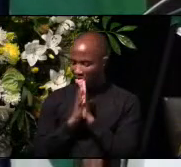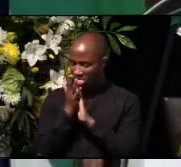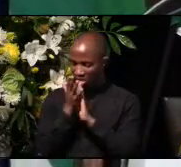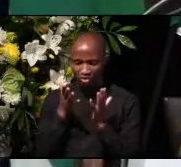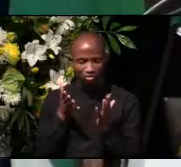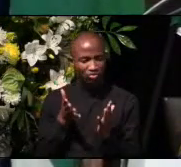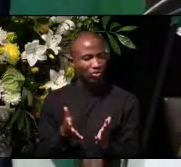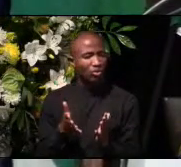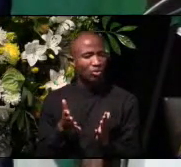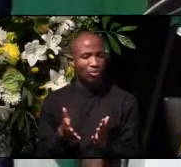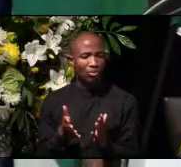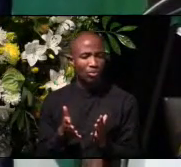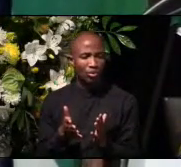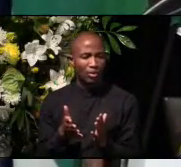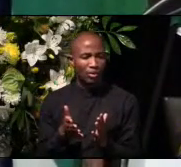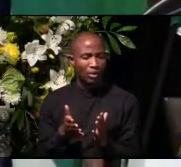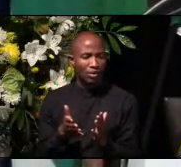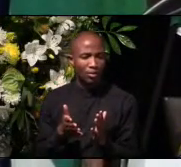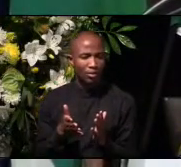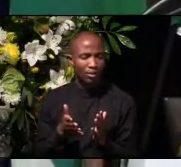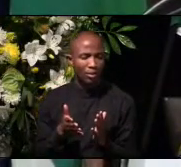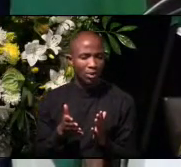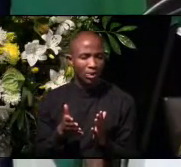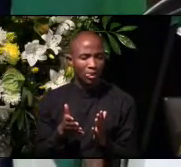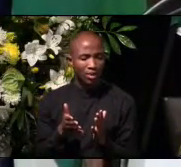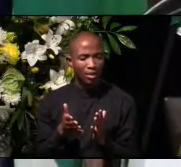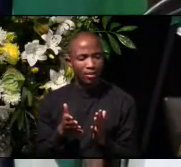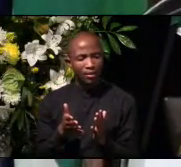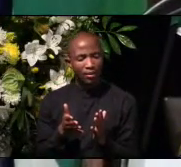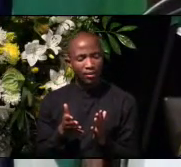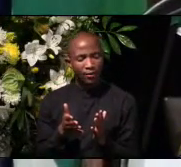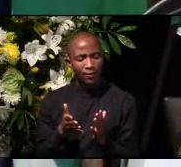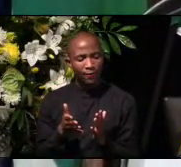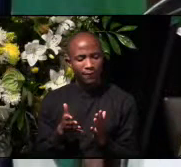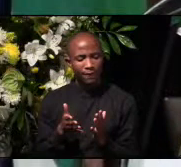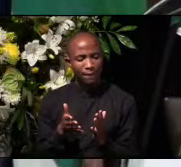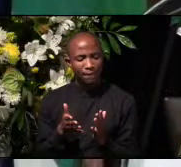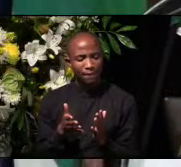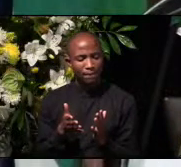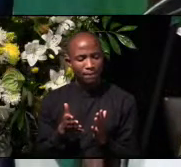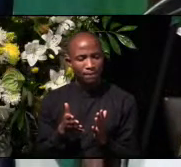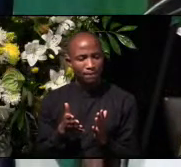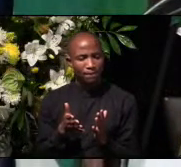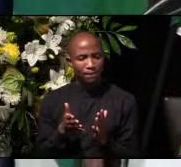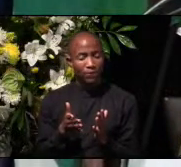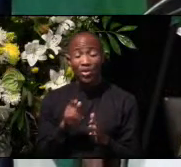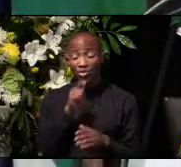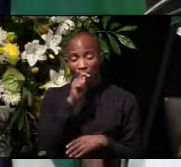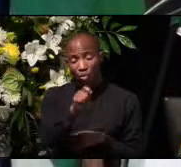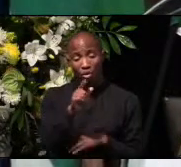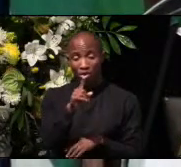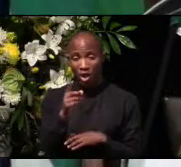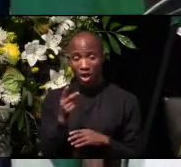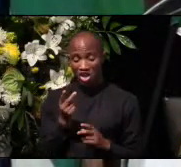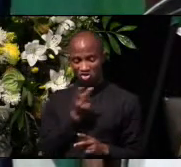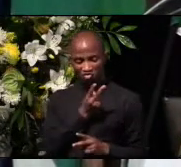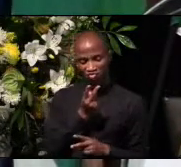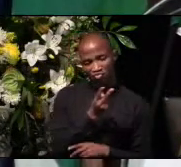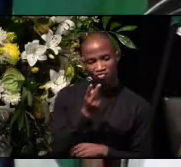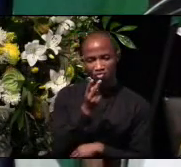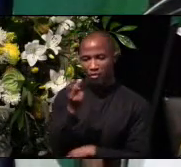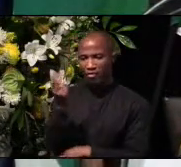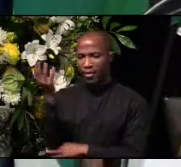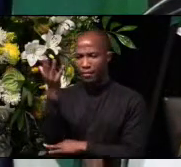the singers were here and you will agree with with me that they invoked the lyrics and beautiful